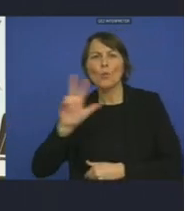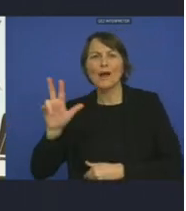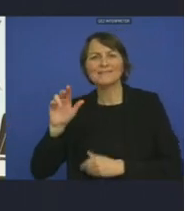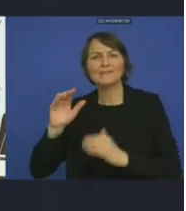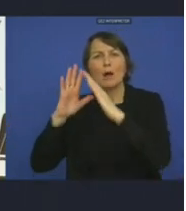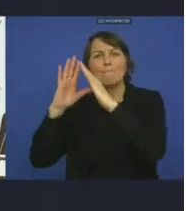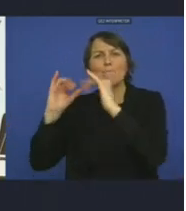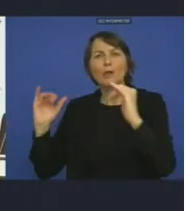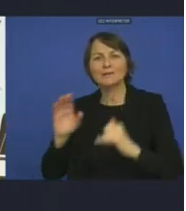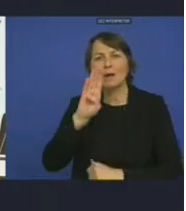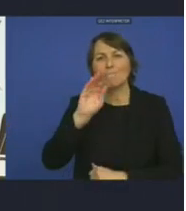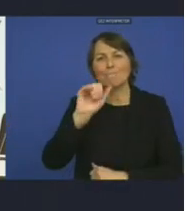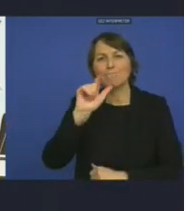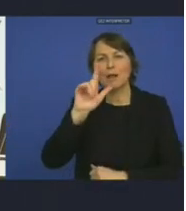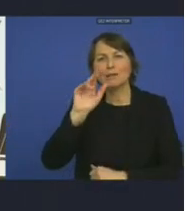and maybe send an application.